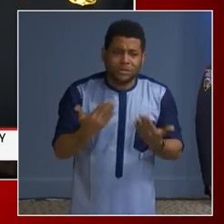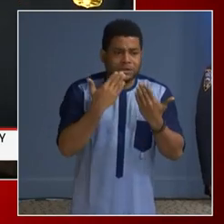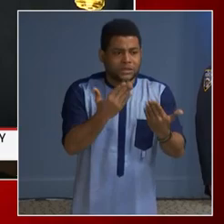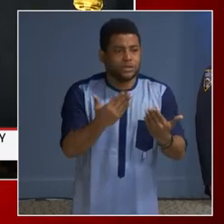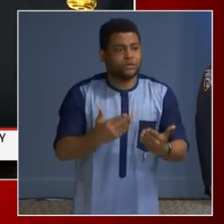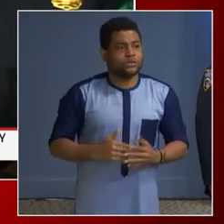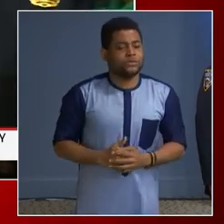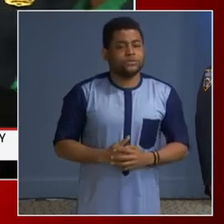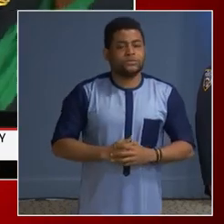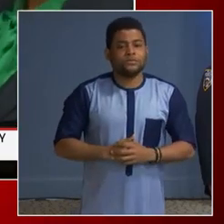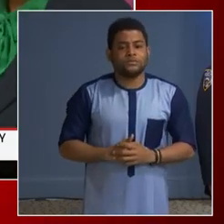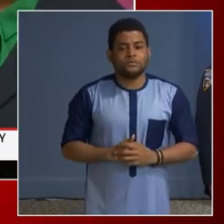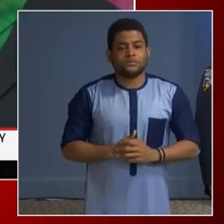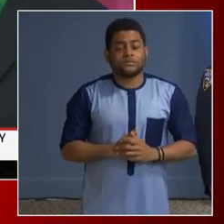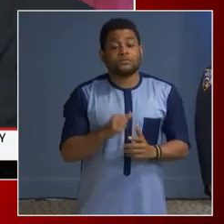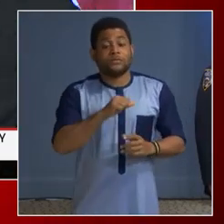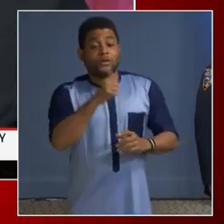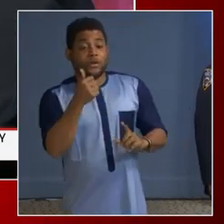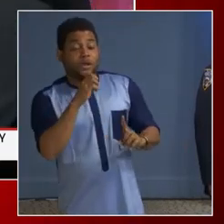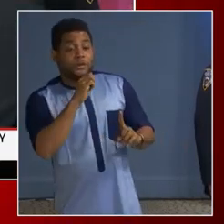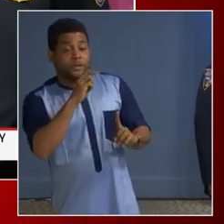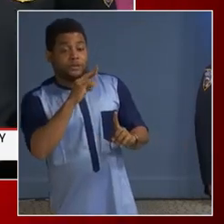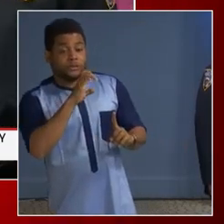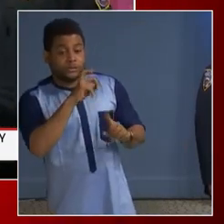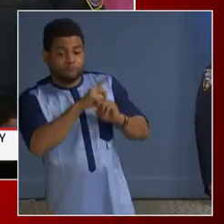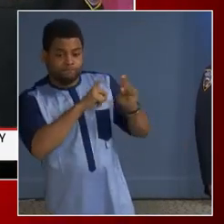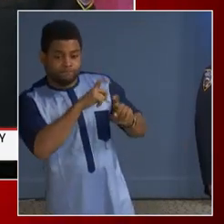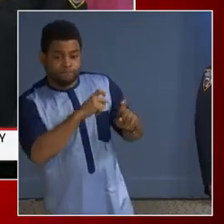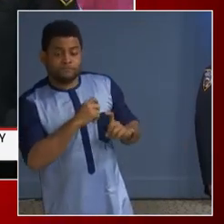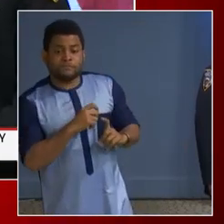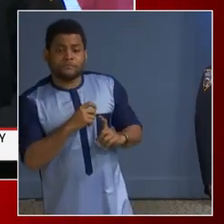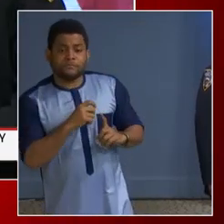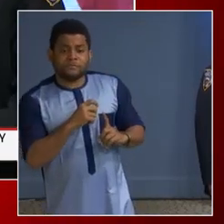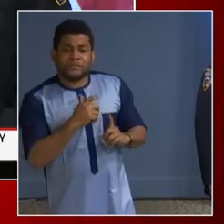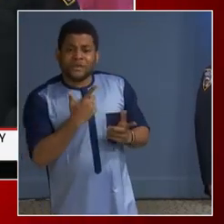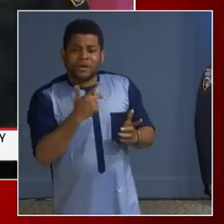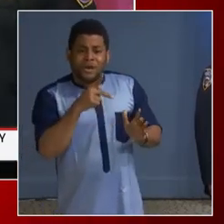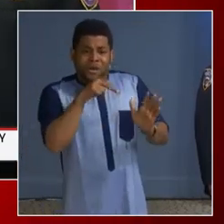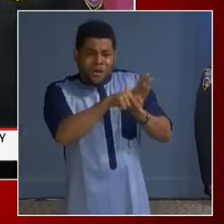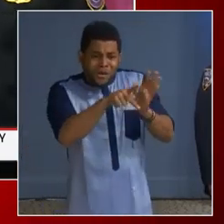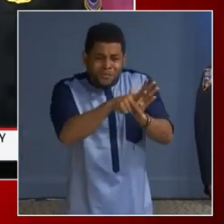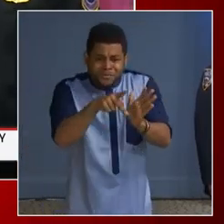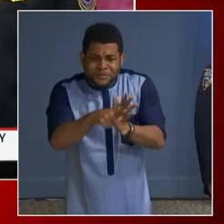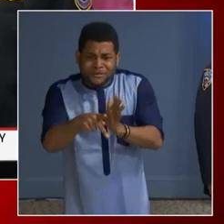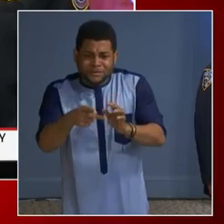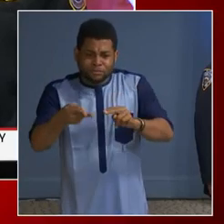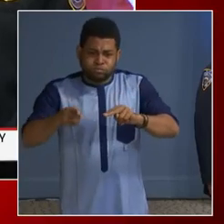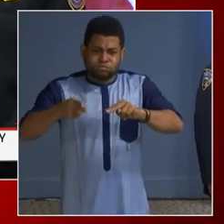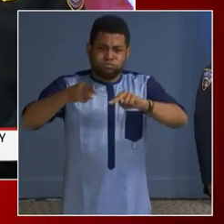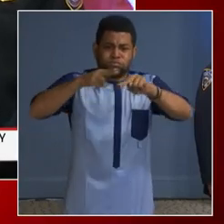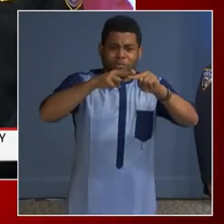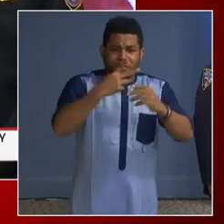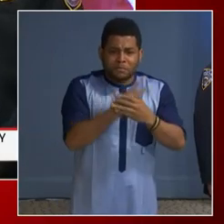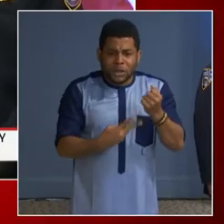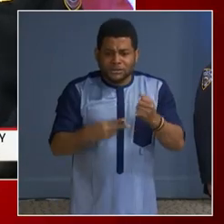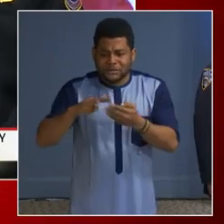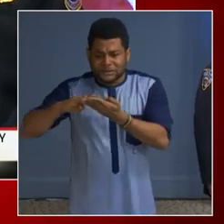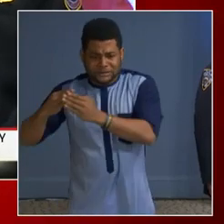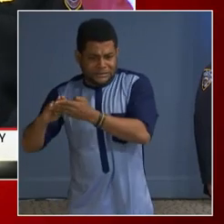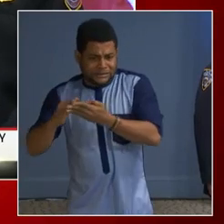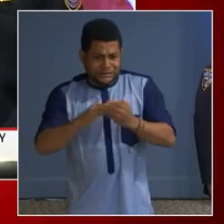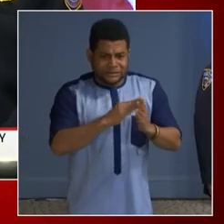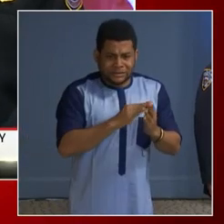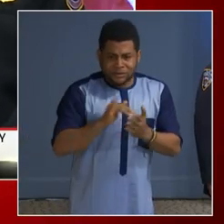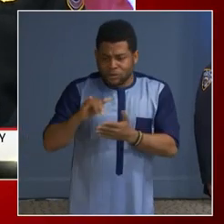Eric? Mayor Bowser, homicides are up in both of your cities. What do you say to people who look at this and just see it as